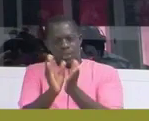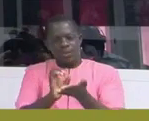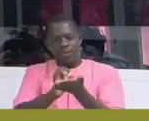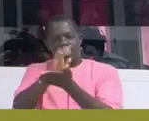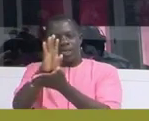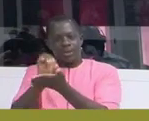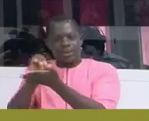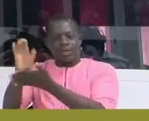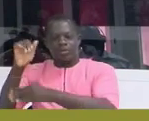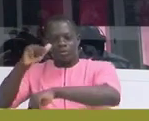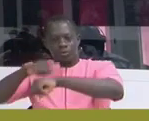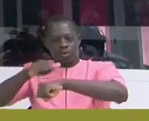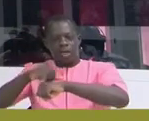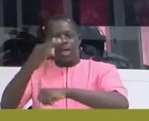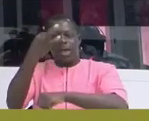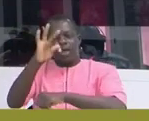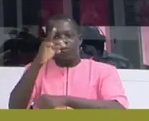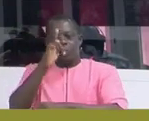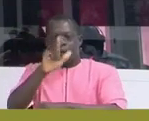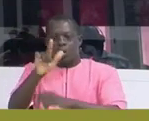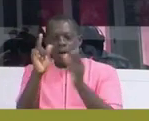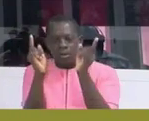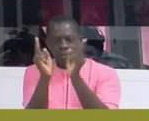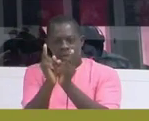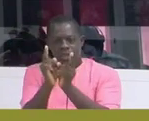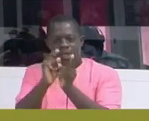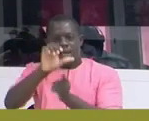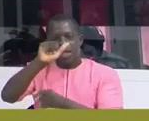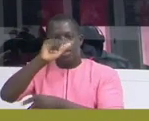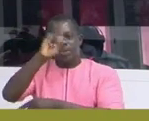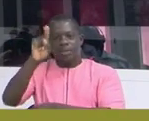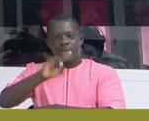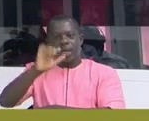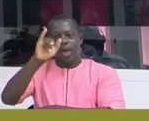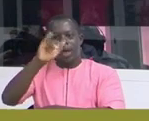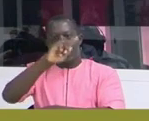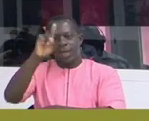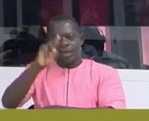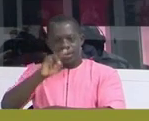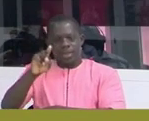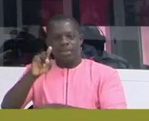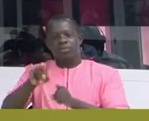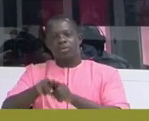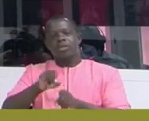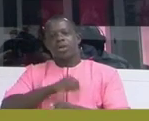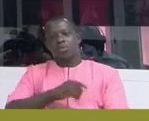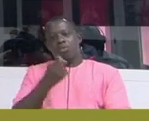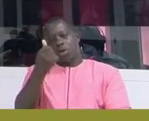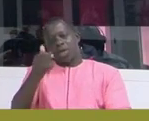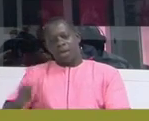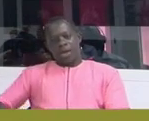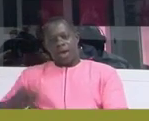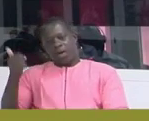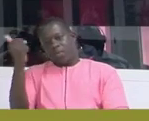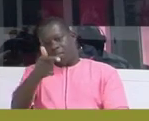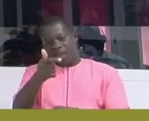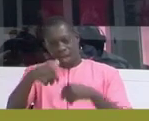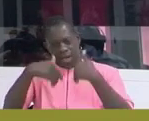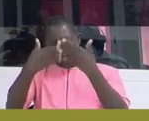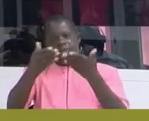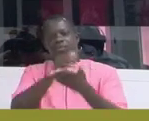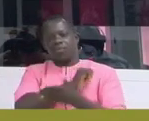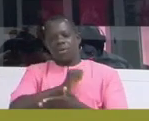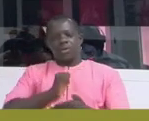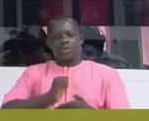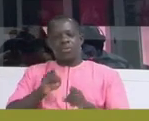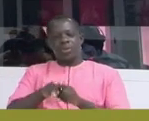but in in all of the supplying when we went there and met with he